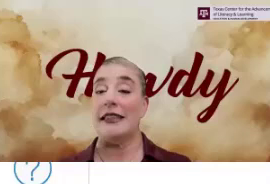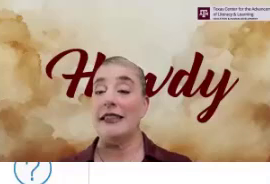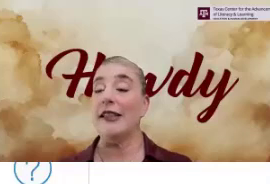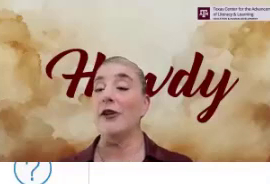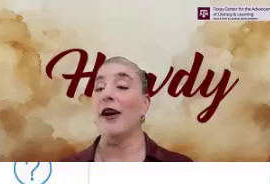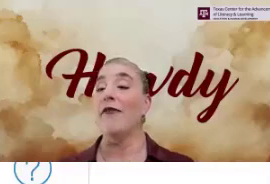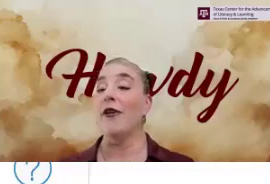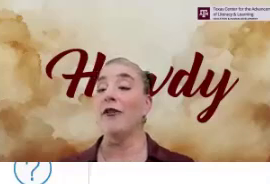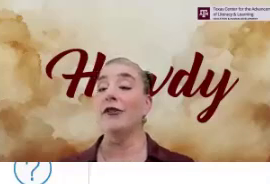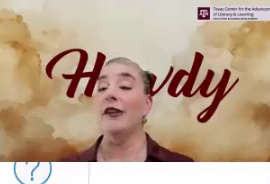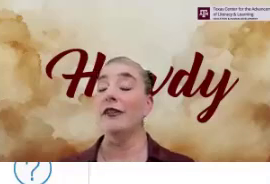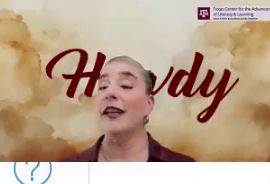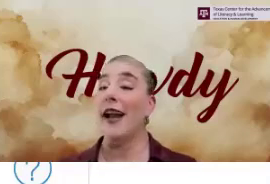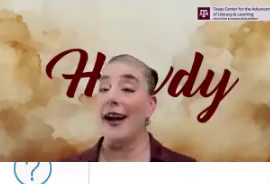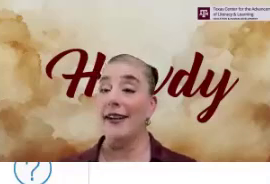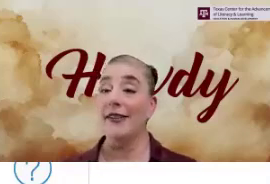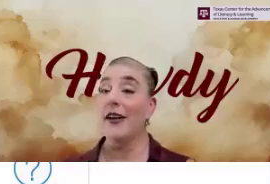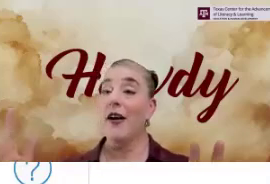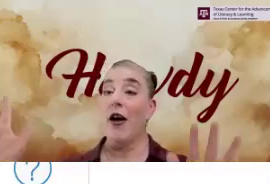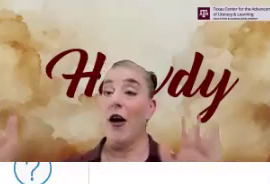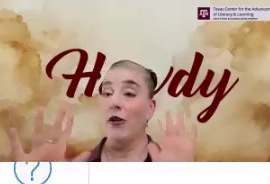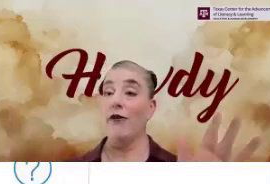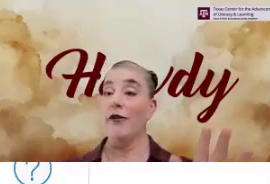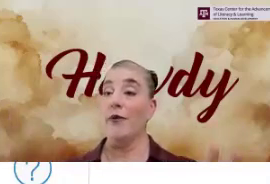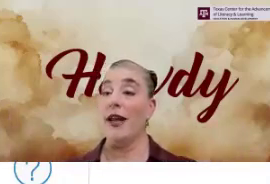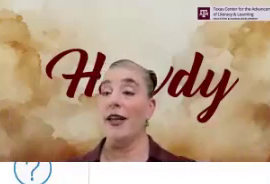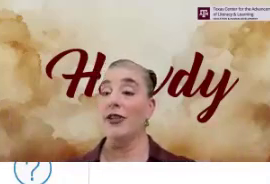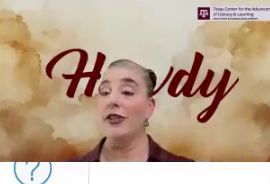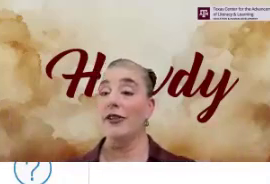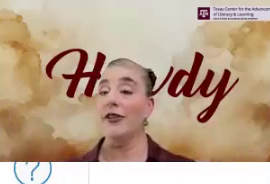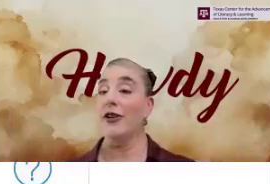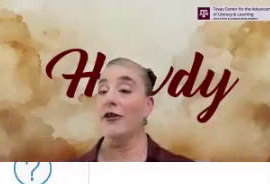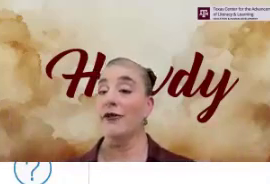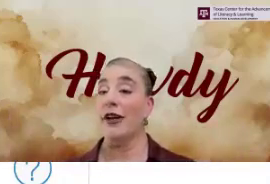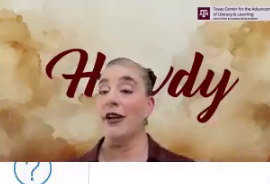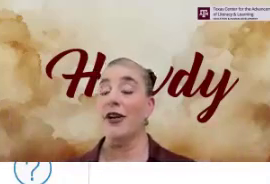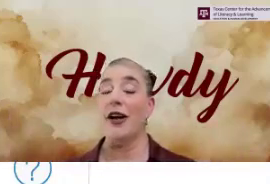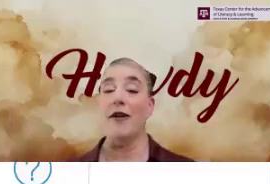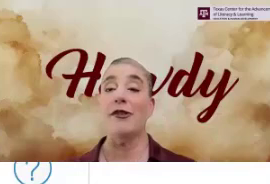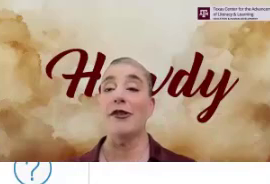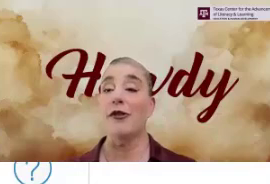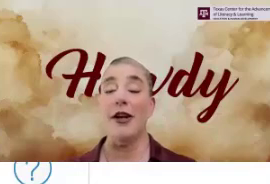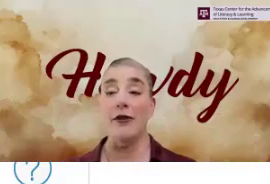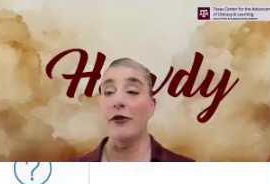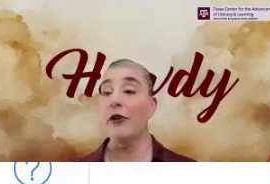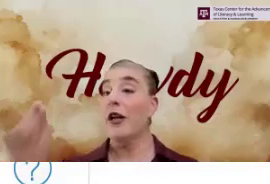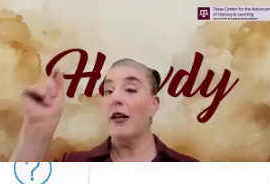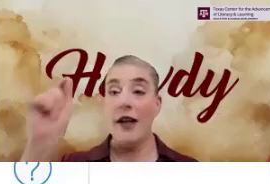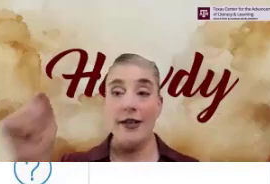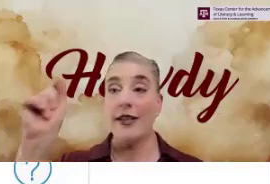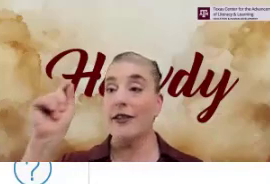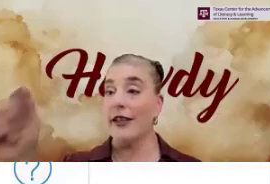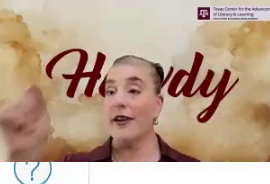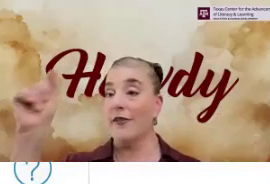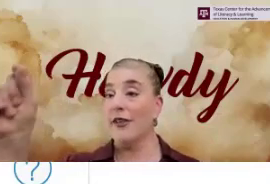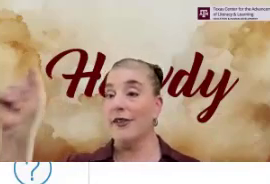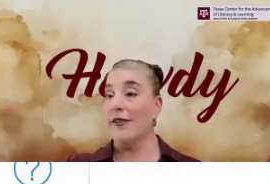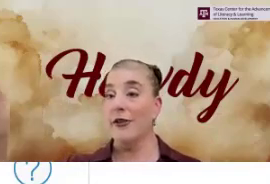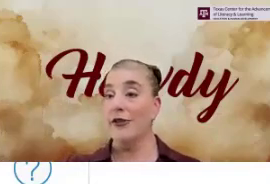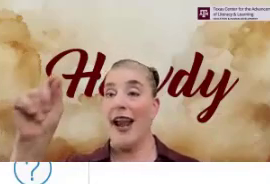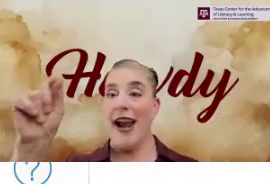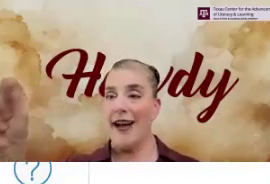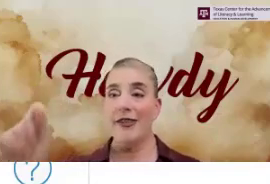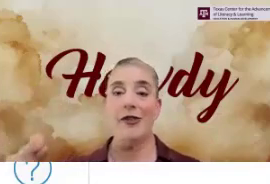pretty clean. They don't have all those ugly ads all over the pages, and you're afraid, you got to be so careful not to click